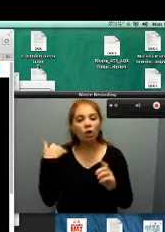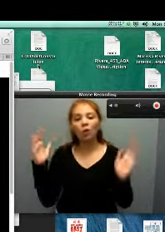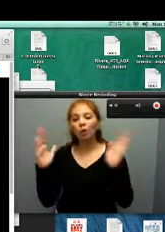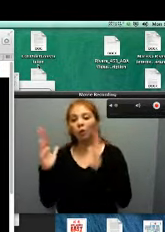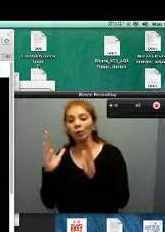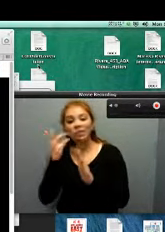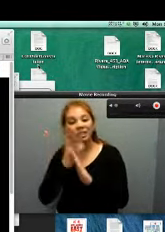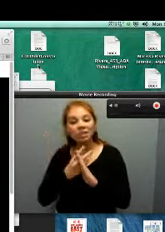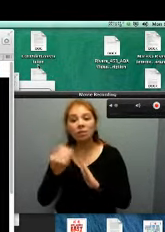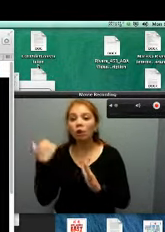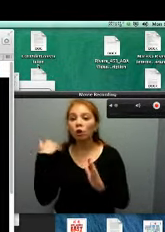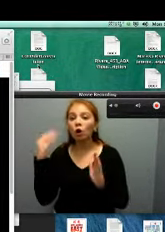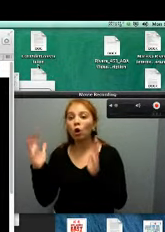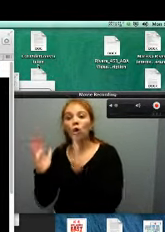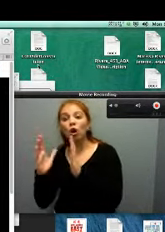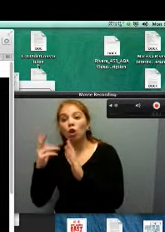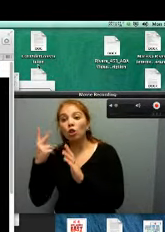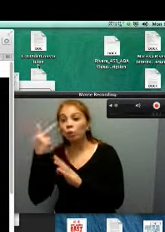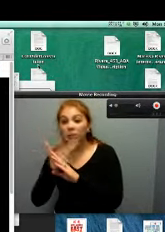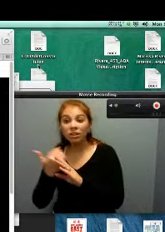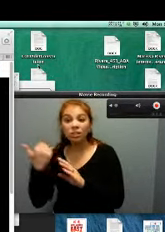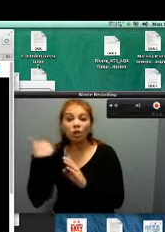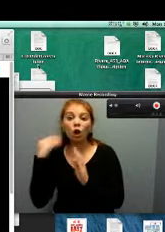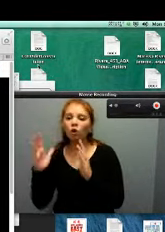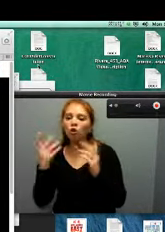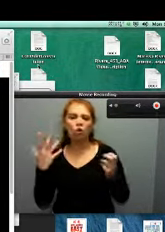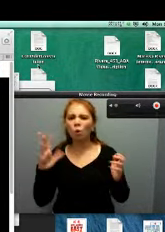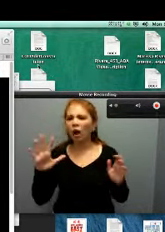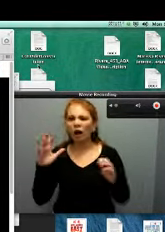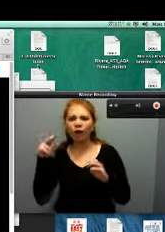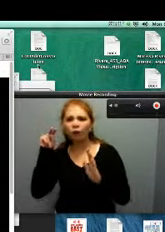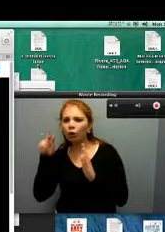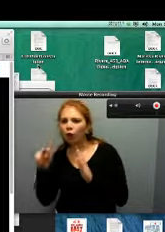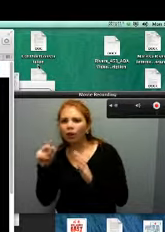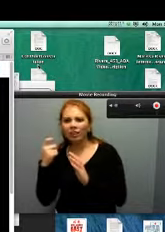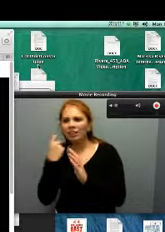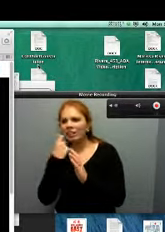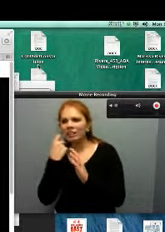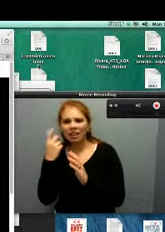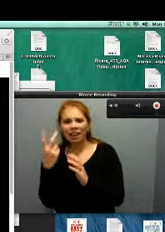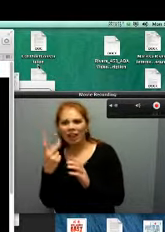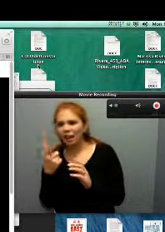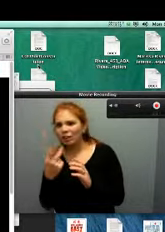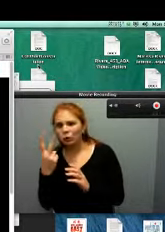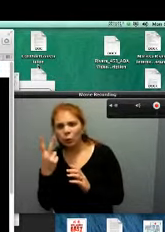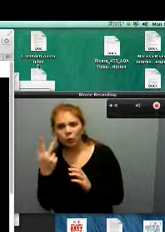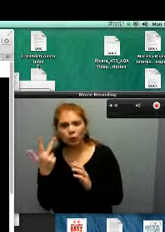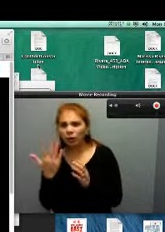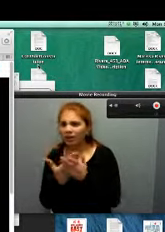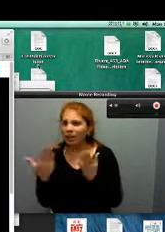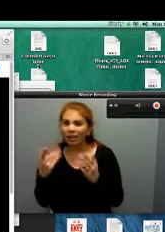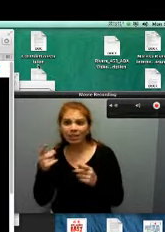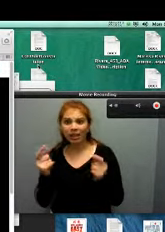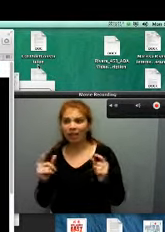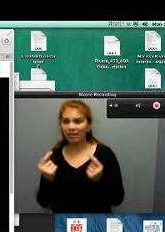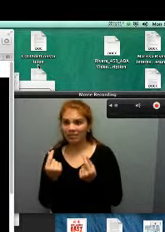ago. You don't want to look at the last 2 or 3 things that they did at the end of the